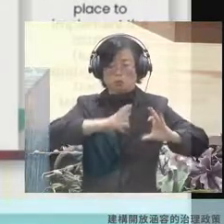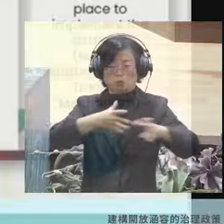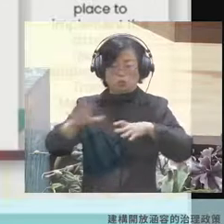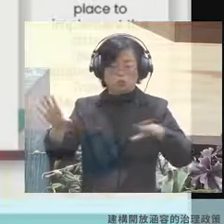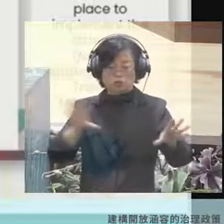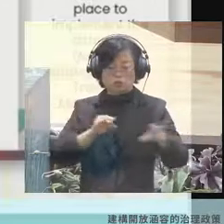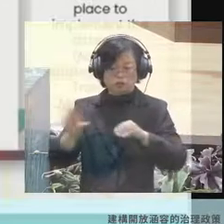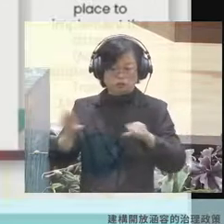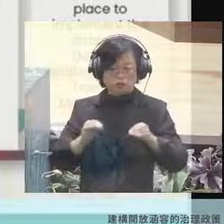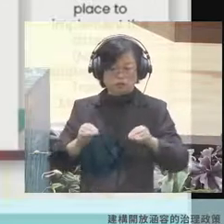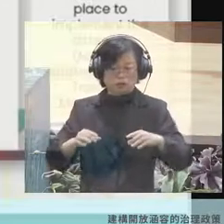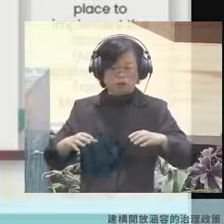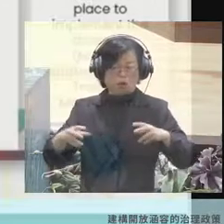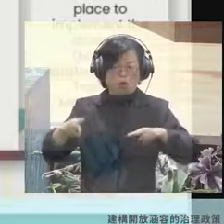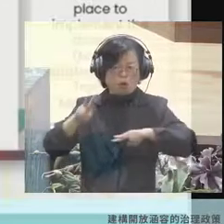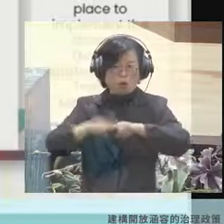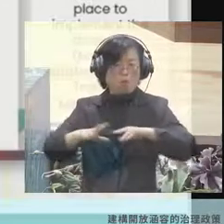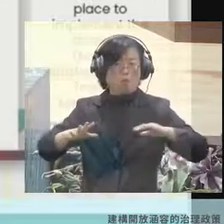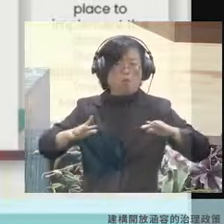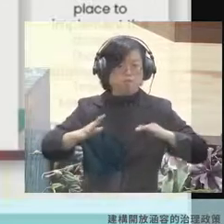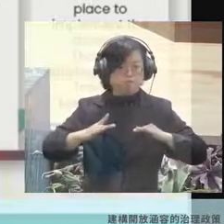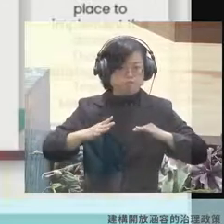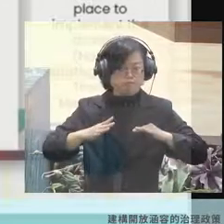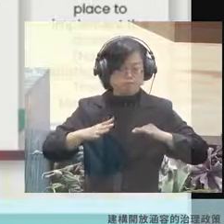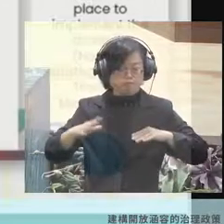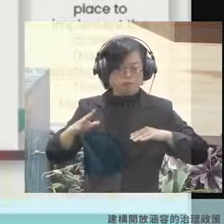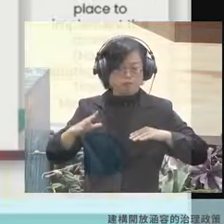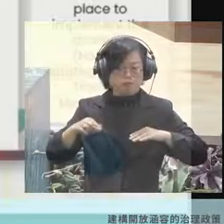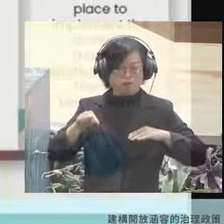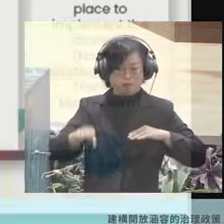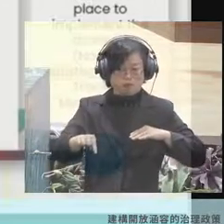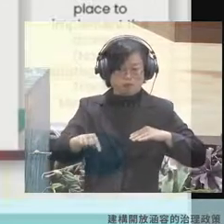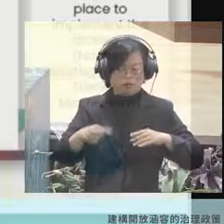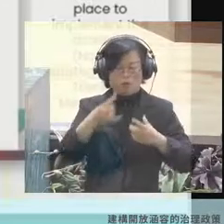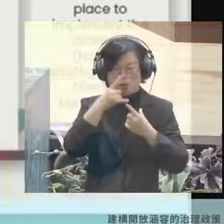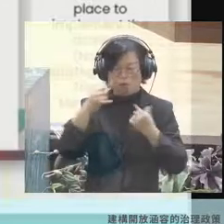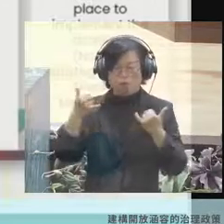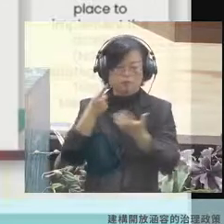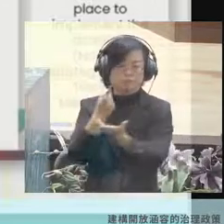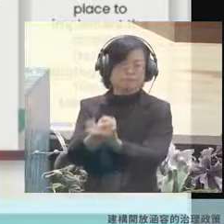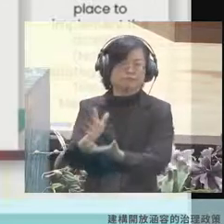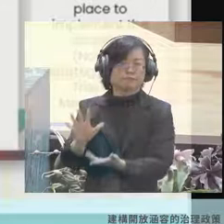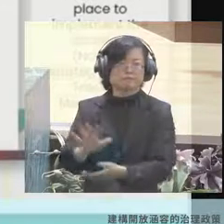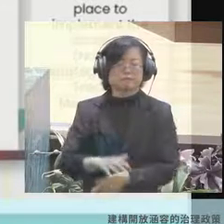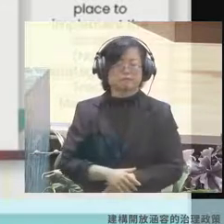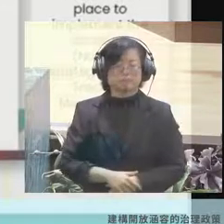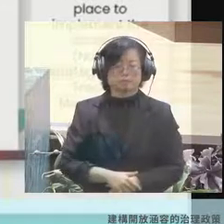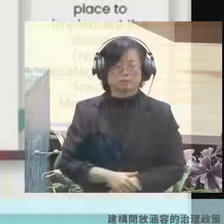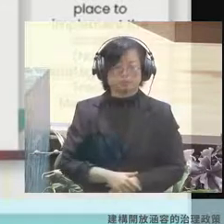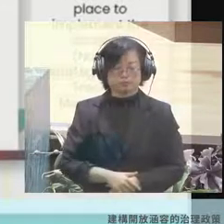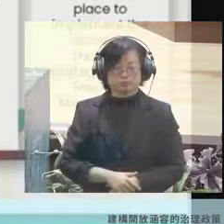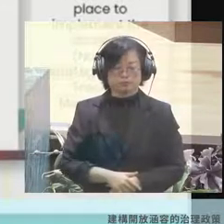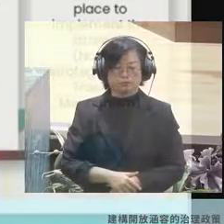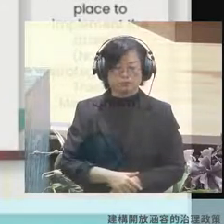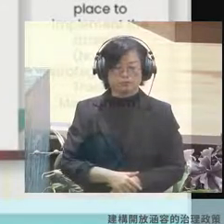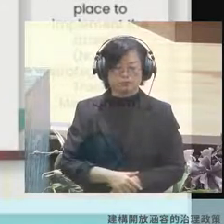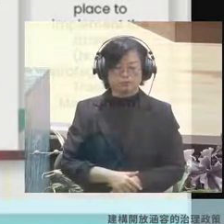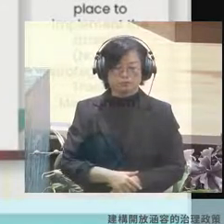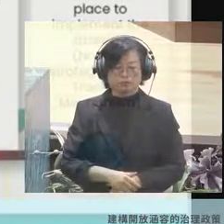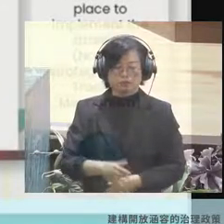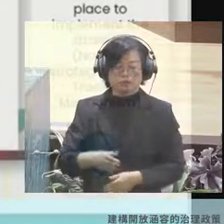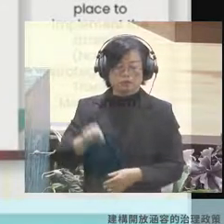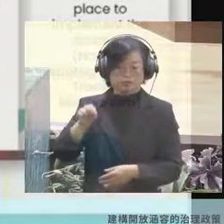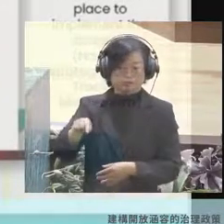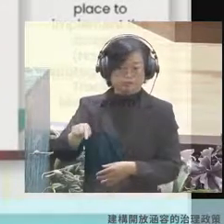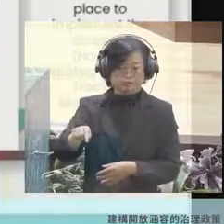of this data sets, and how the data will be shared through a central portal, and what will be the